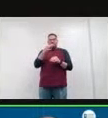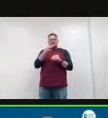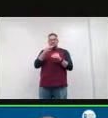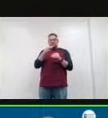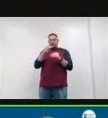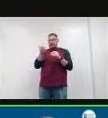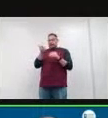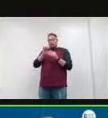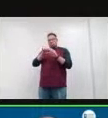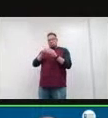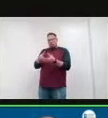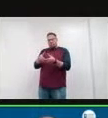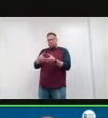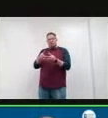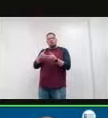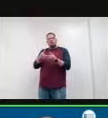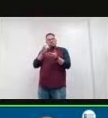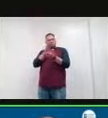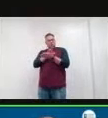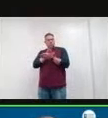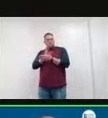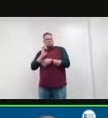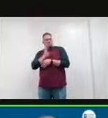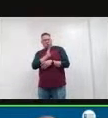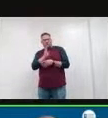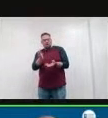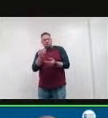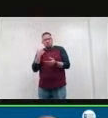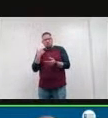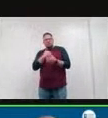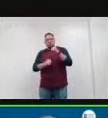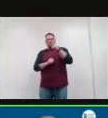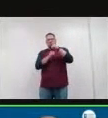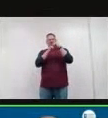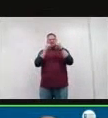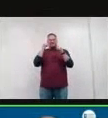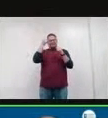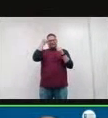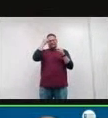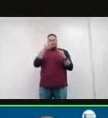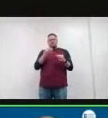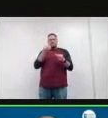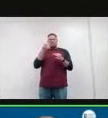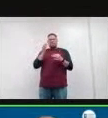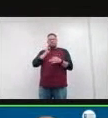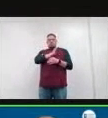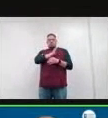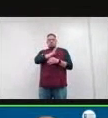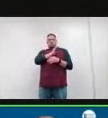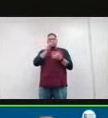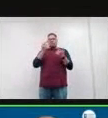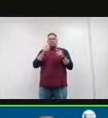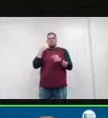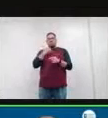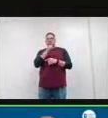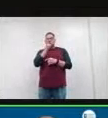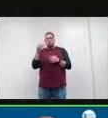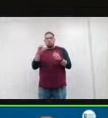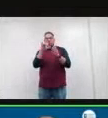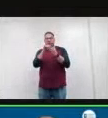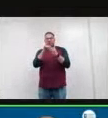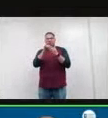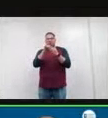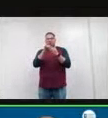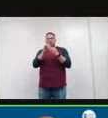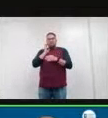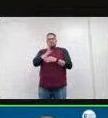institution of the school board that we uphold the decisions of the board. When we don't do that, we erode the